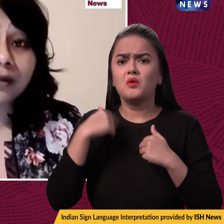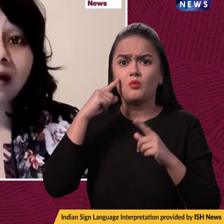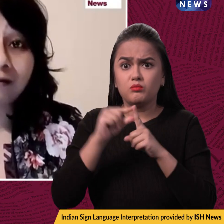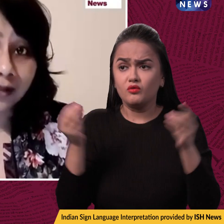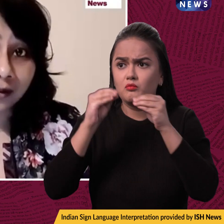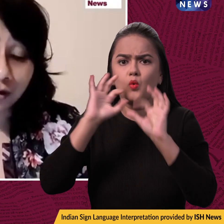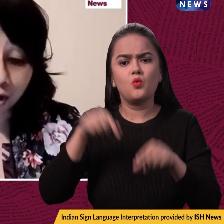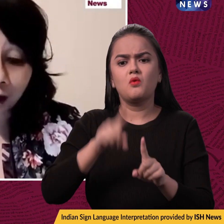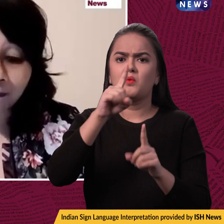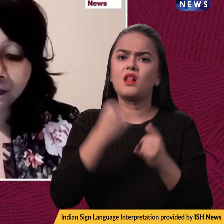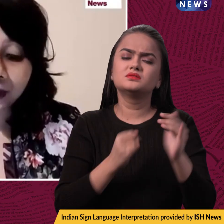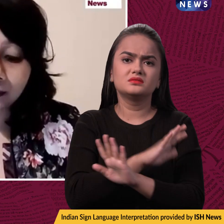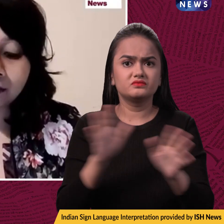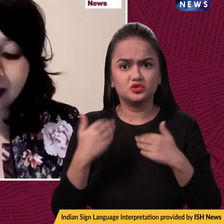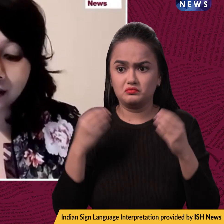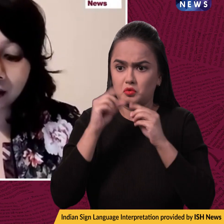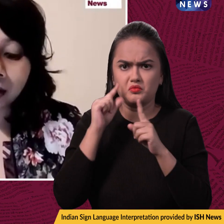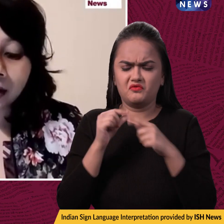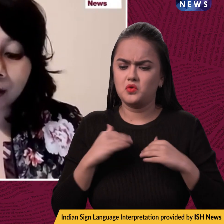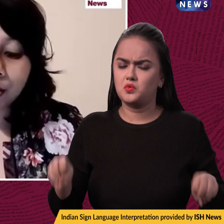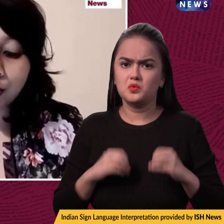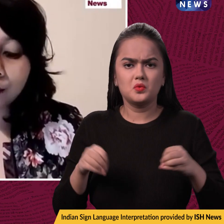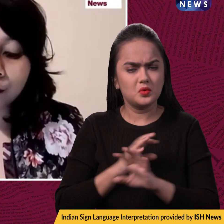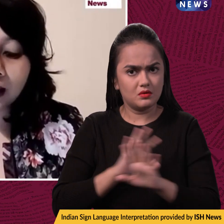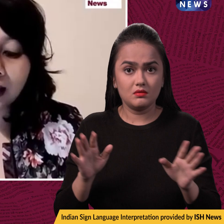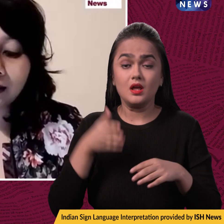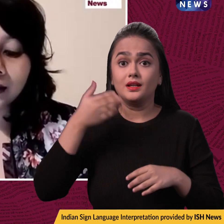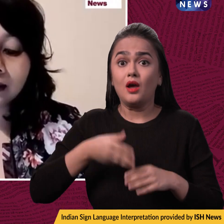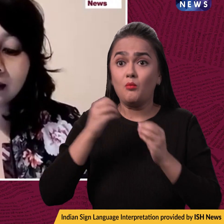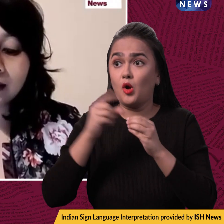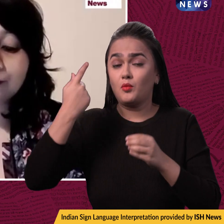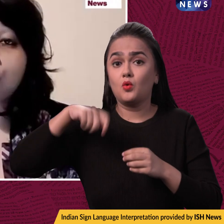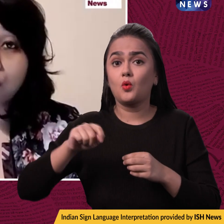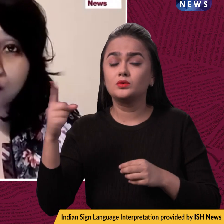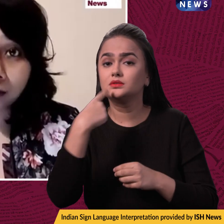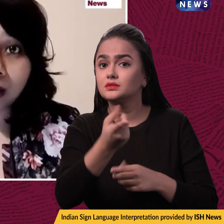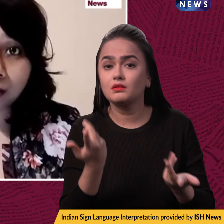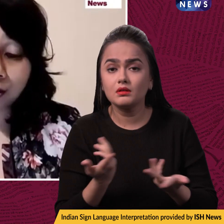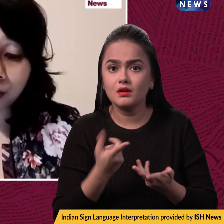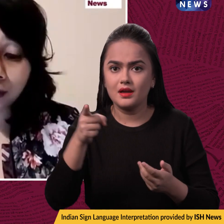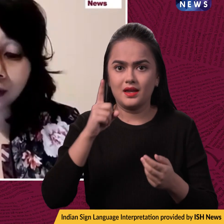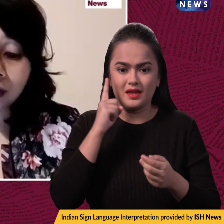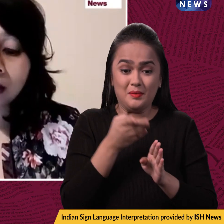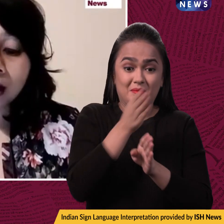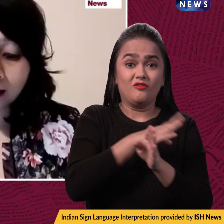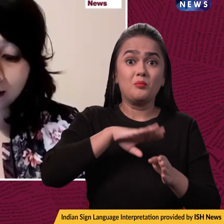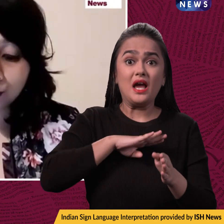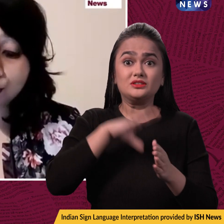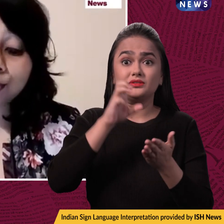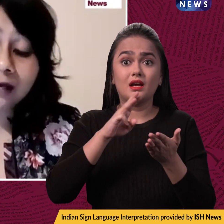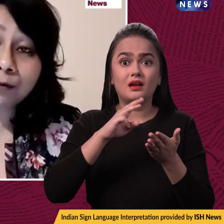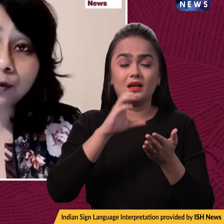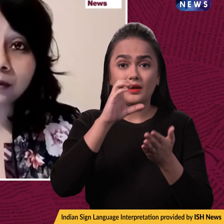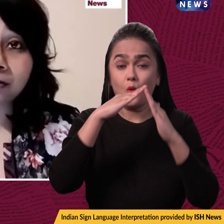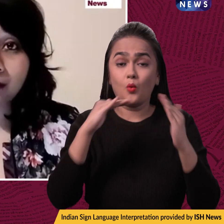any further evidence to share in the matter. Now, a court in Mumbai had earlier sent former Maharashtra Home Minister Anil